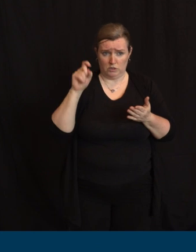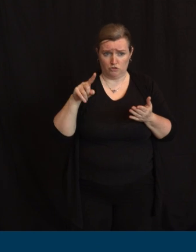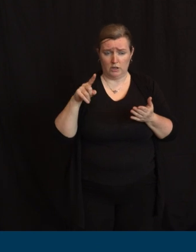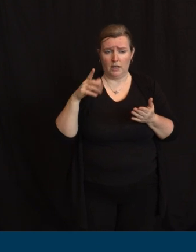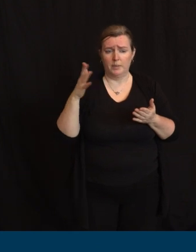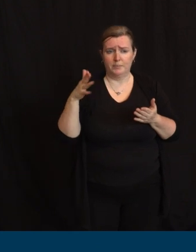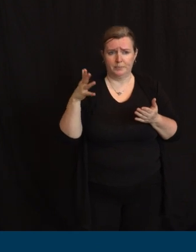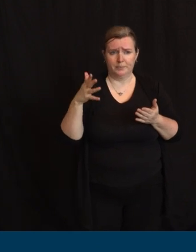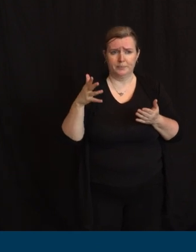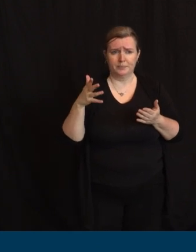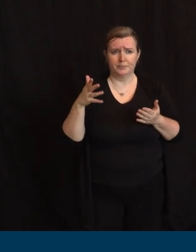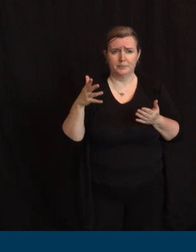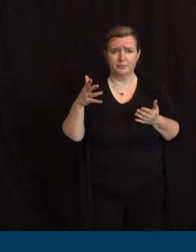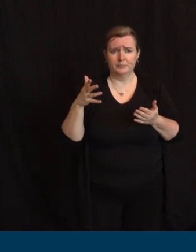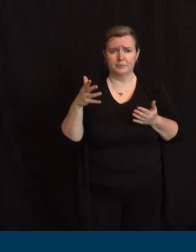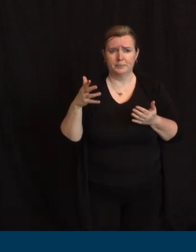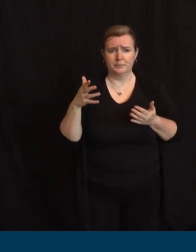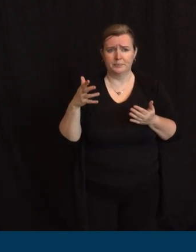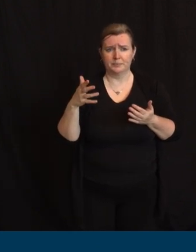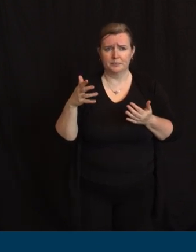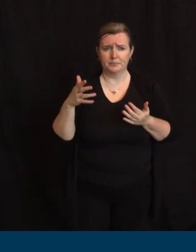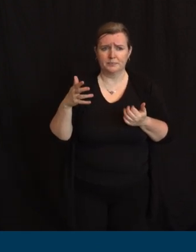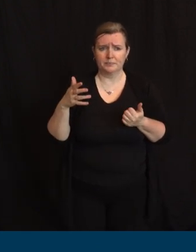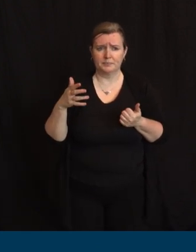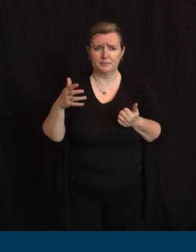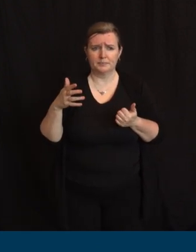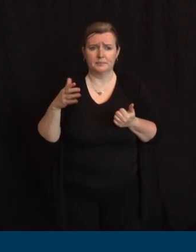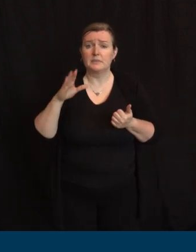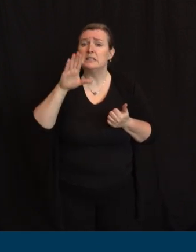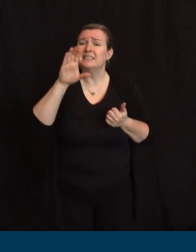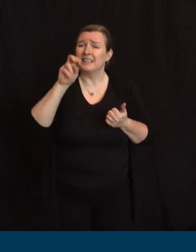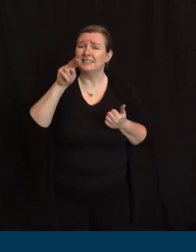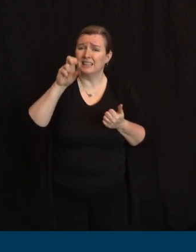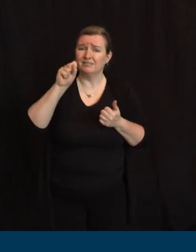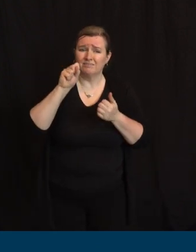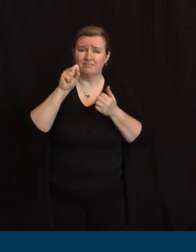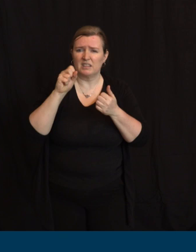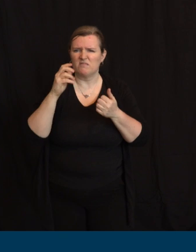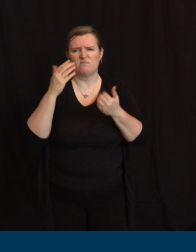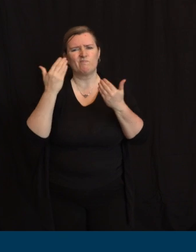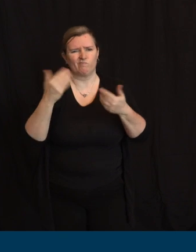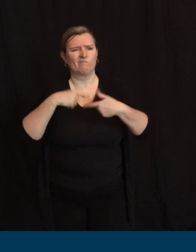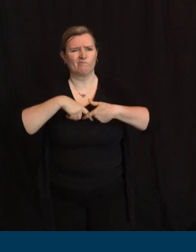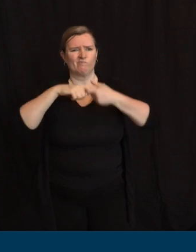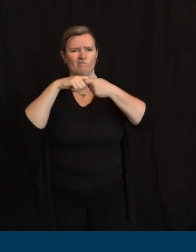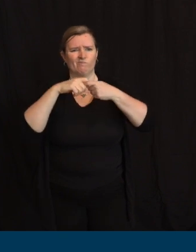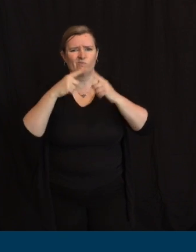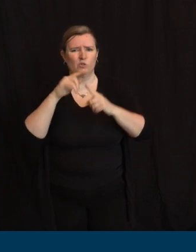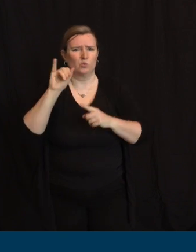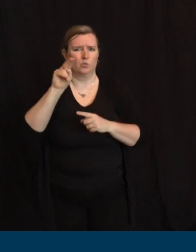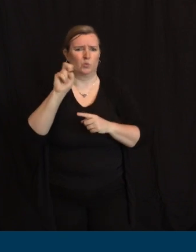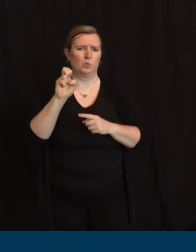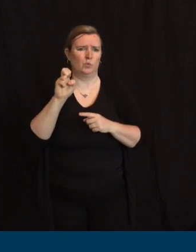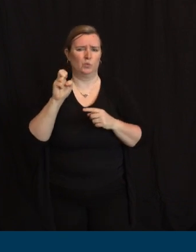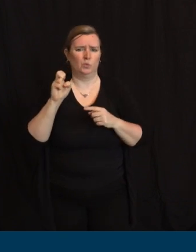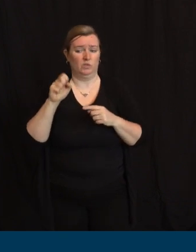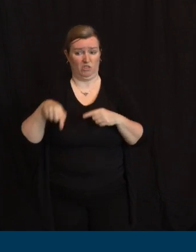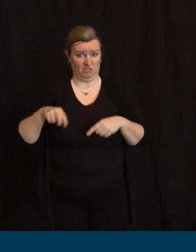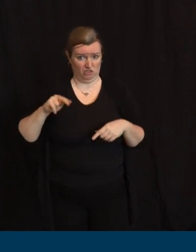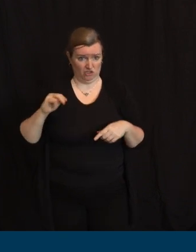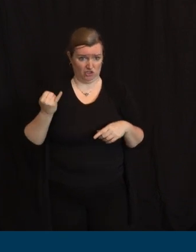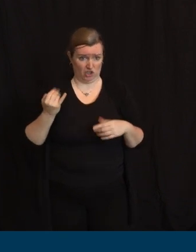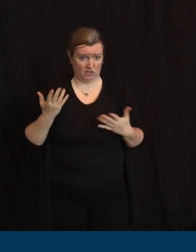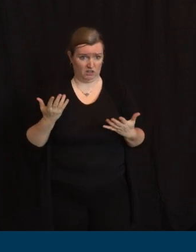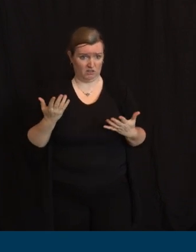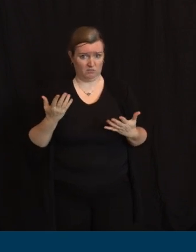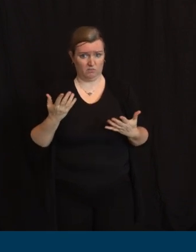census operation suspended until June and New Jersey's self-response rate at about the national average, are you concerned